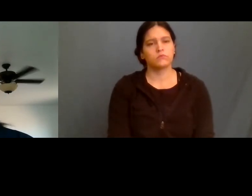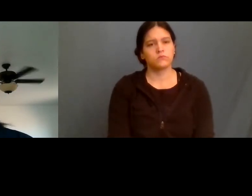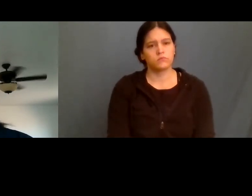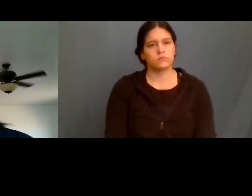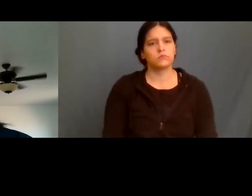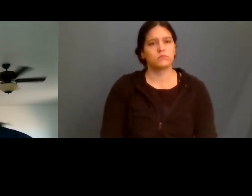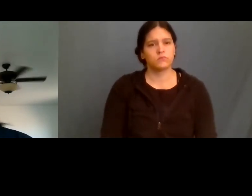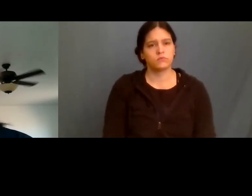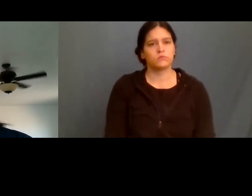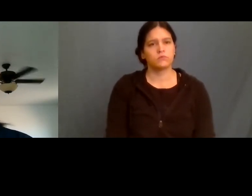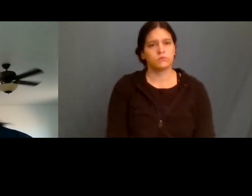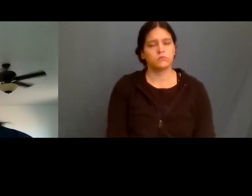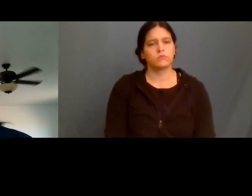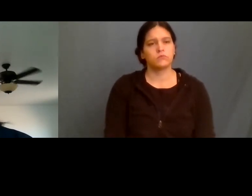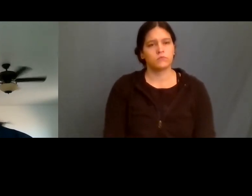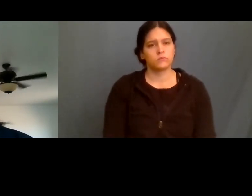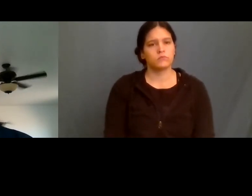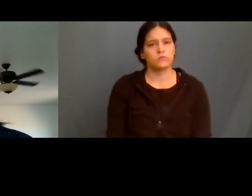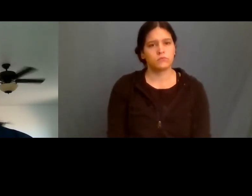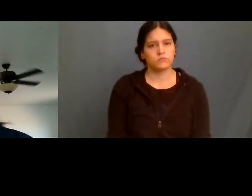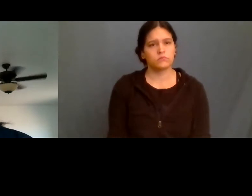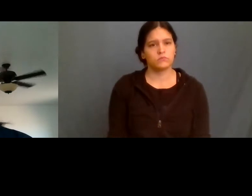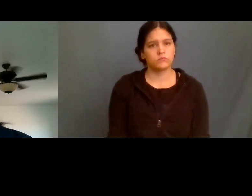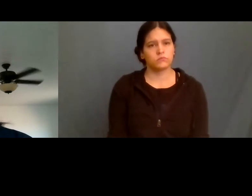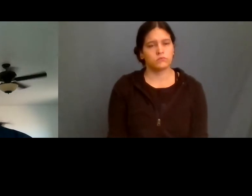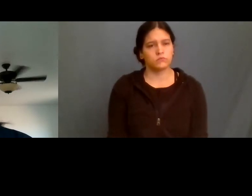Nikitana or UST the